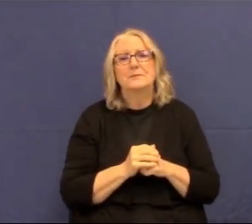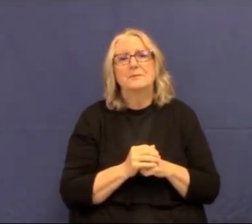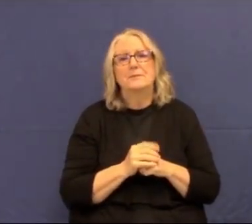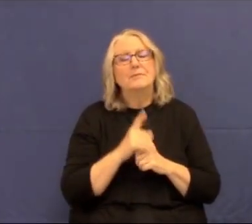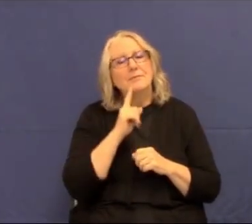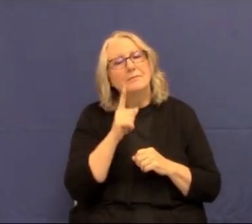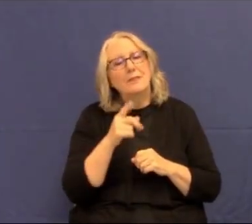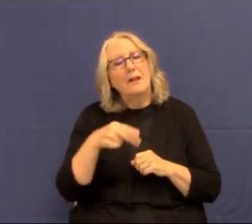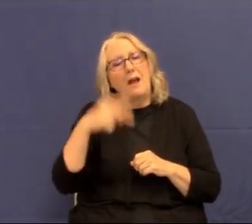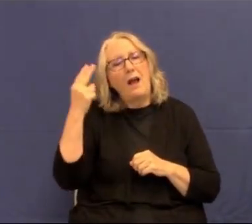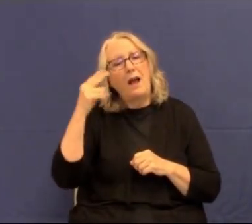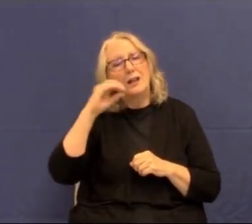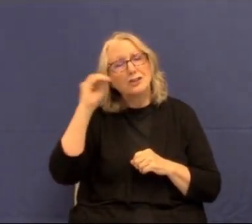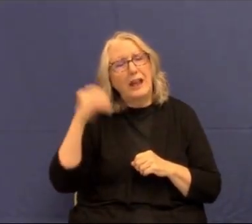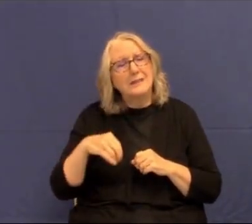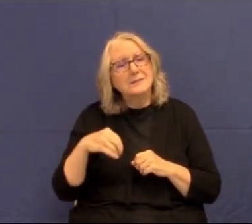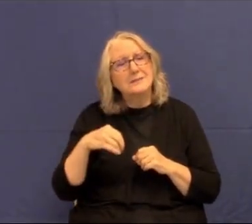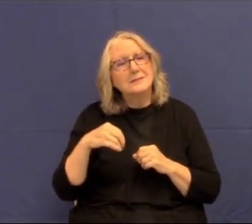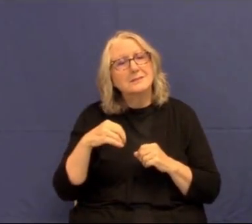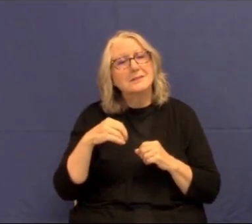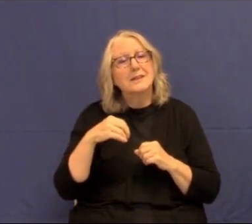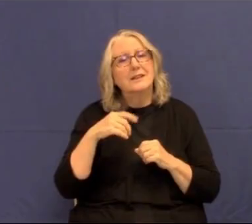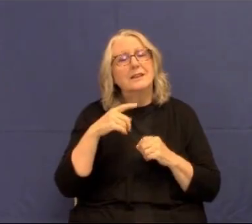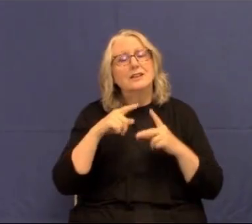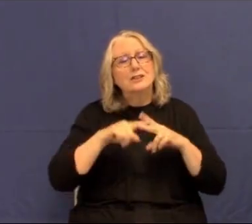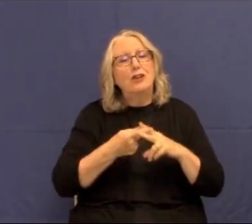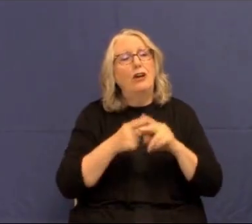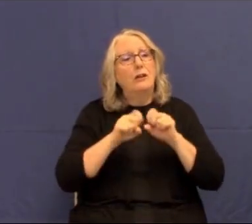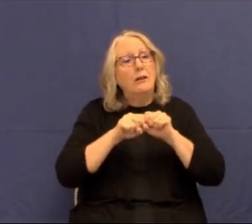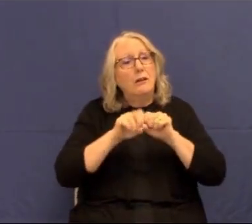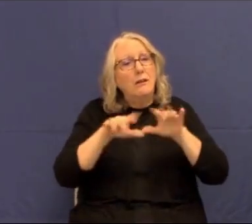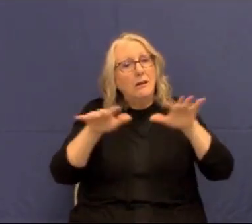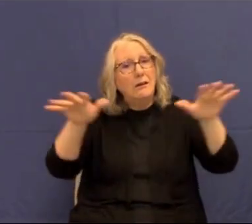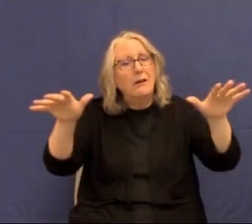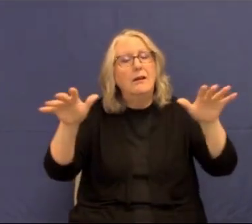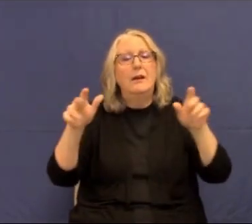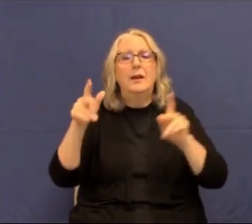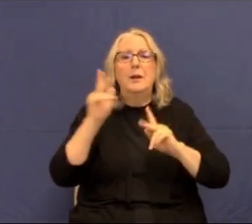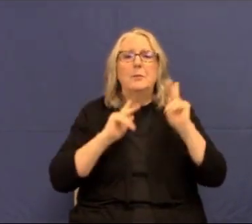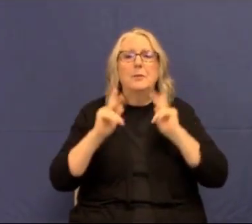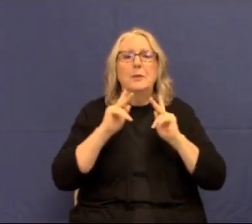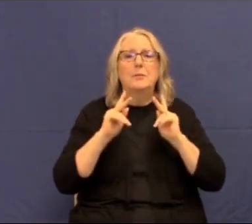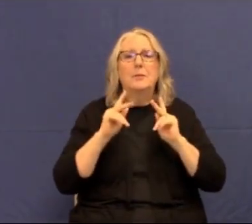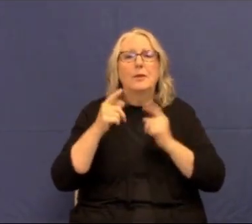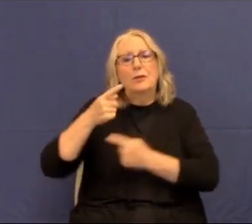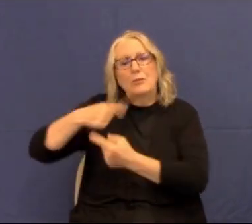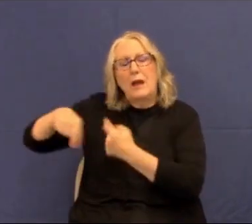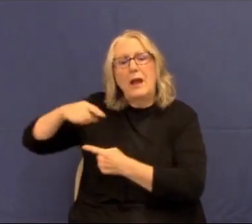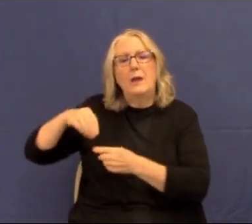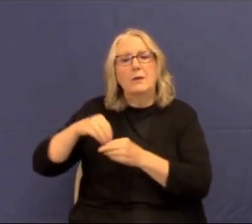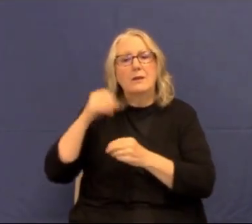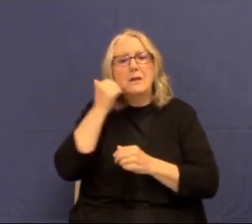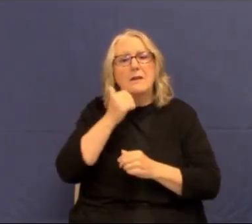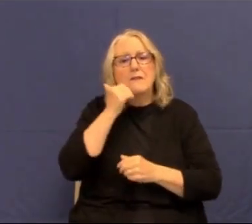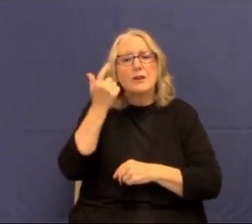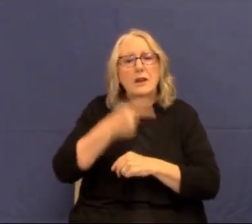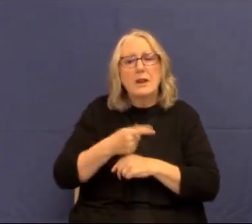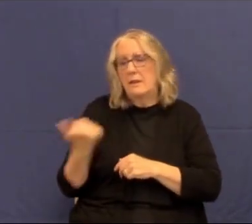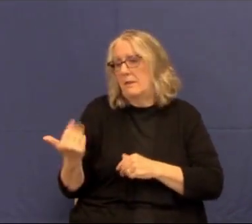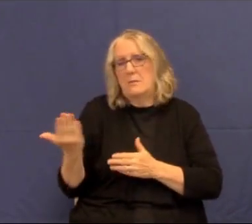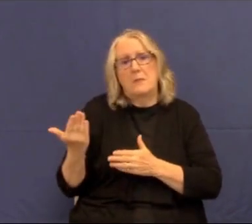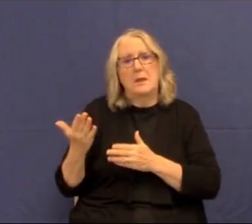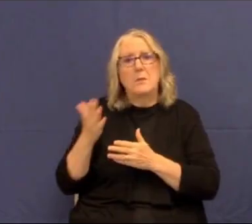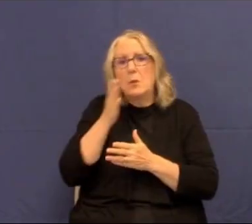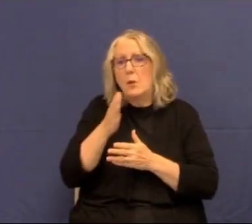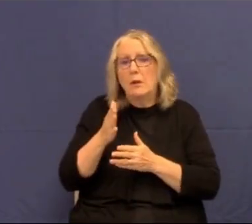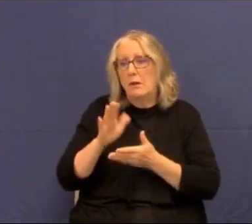And there's a high chance that, as I continue to spread that awareness, there's people that are around me in my, everyday life that